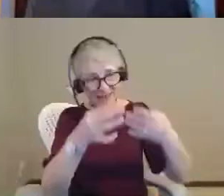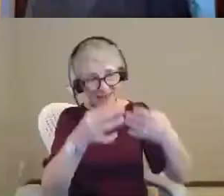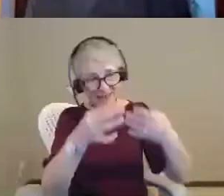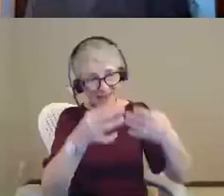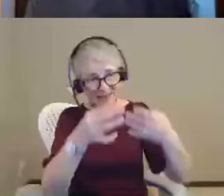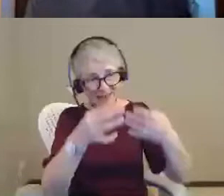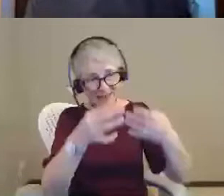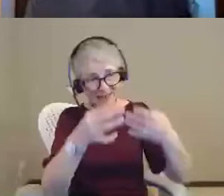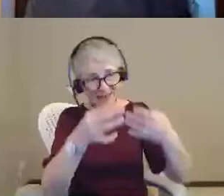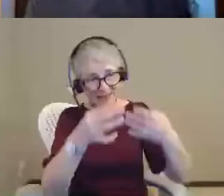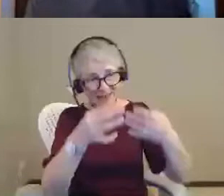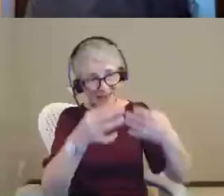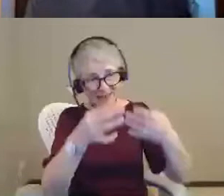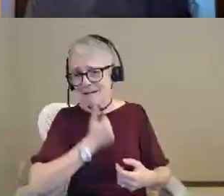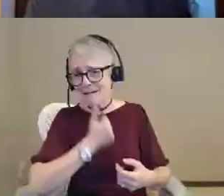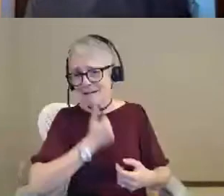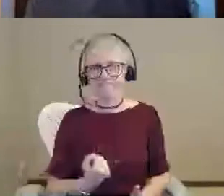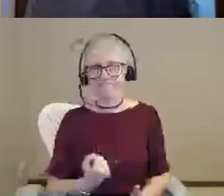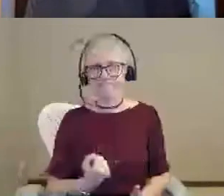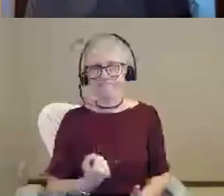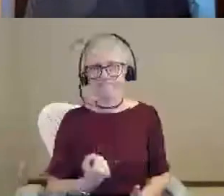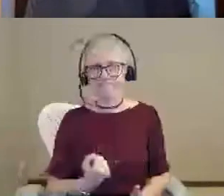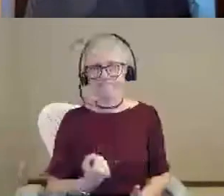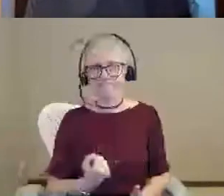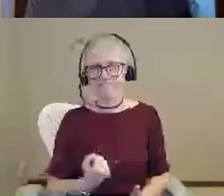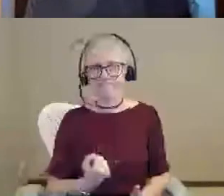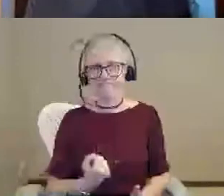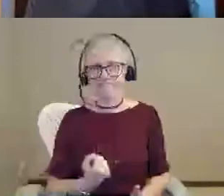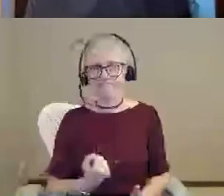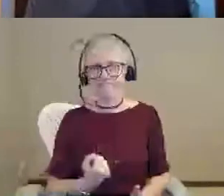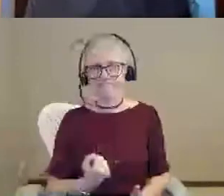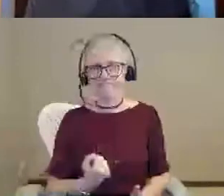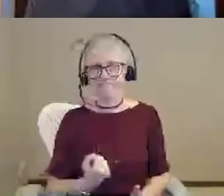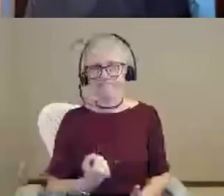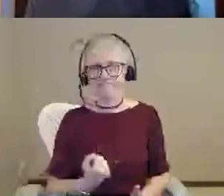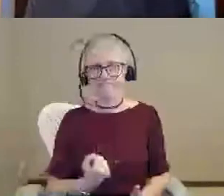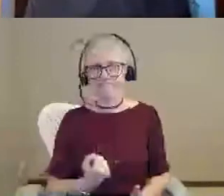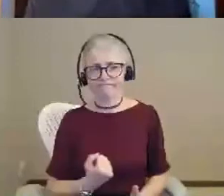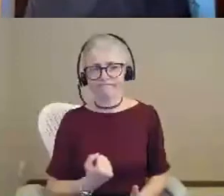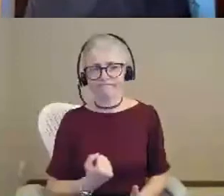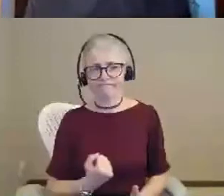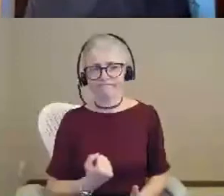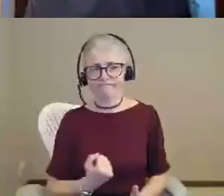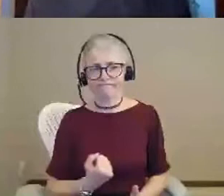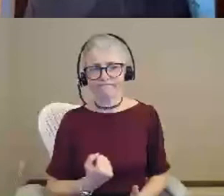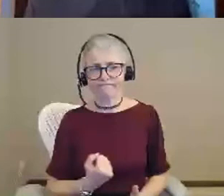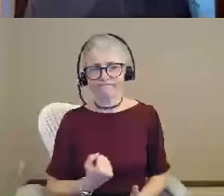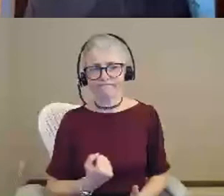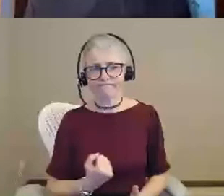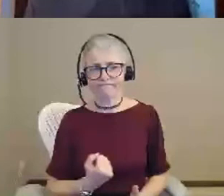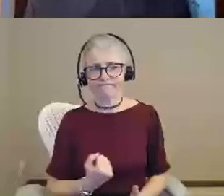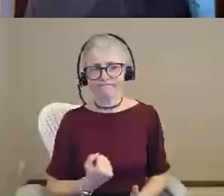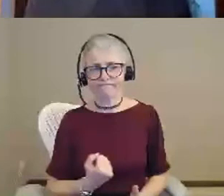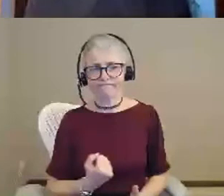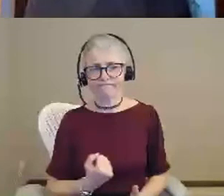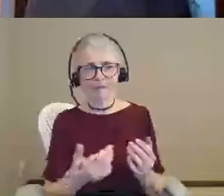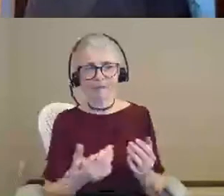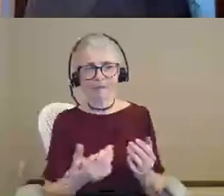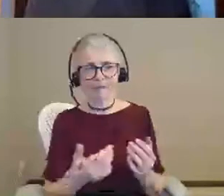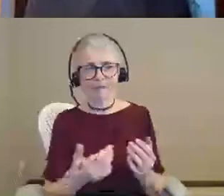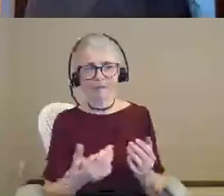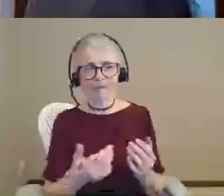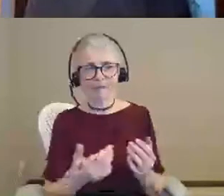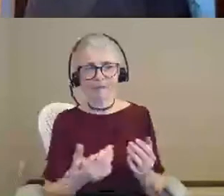how many pages? 323 pages to figure out how to do this. You know, I'm writing a